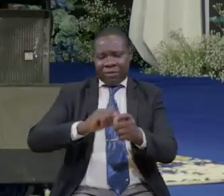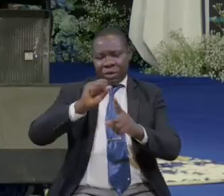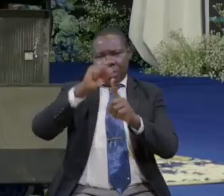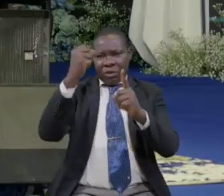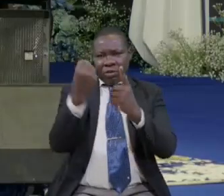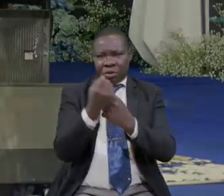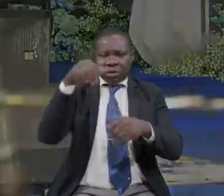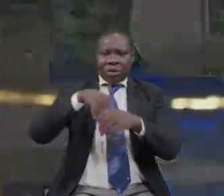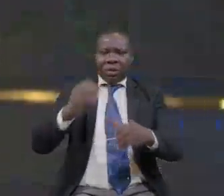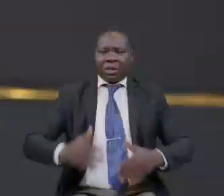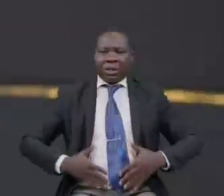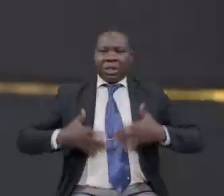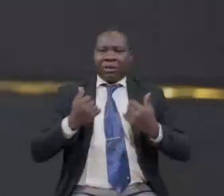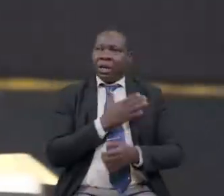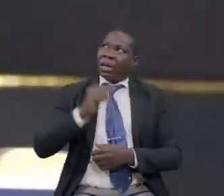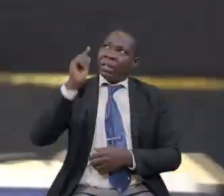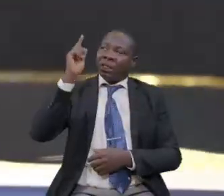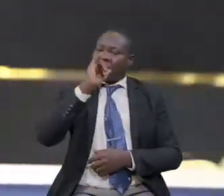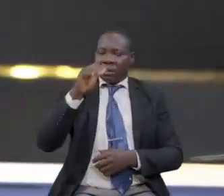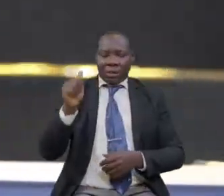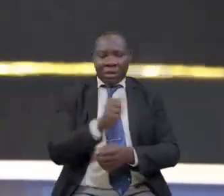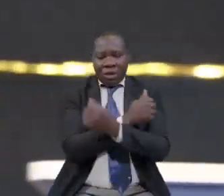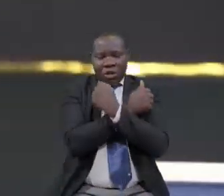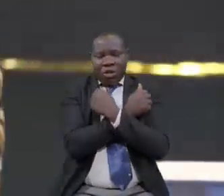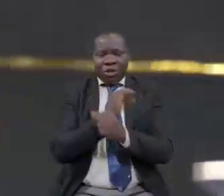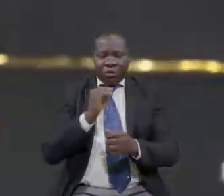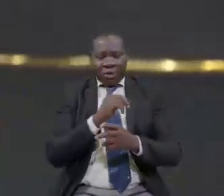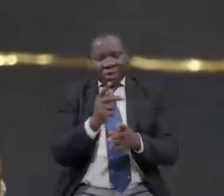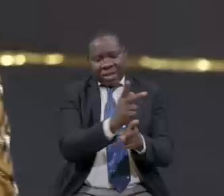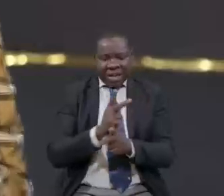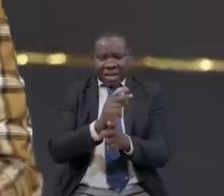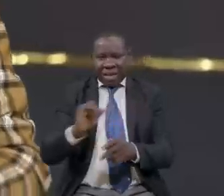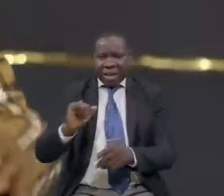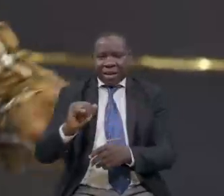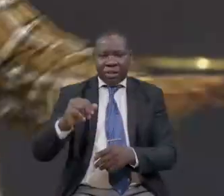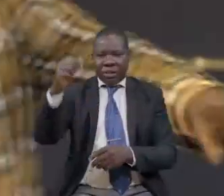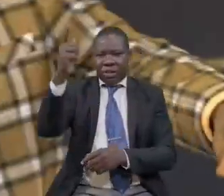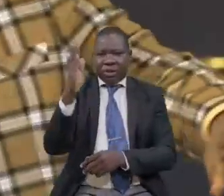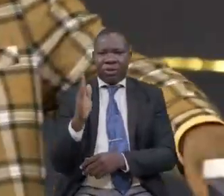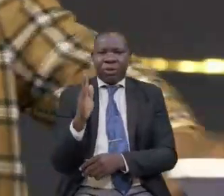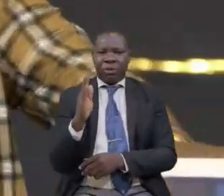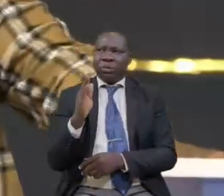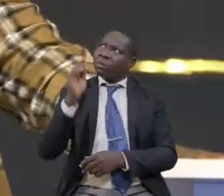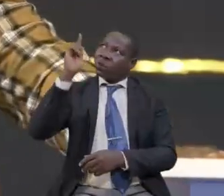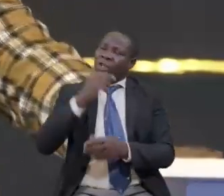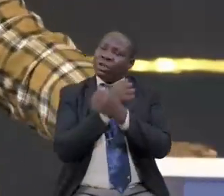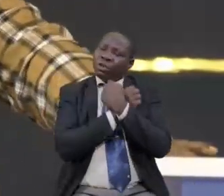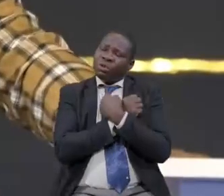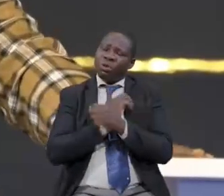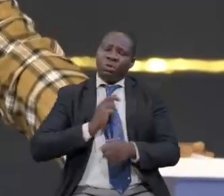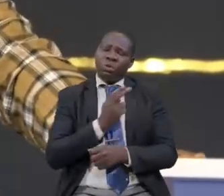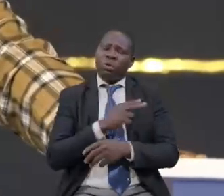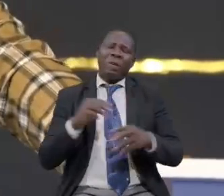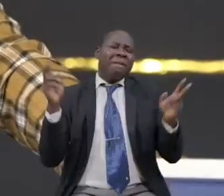he's a loving, caring God. He loves us so much that he sent